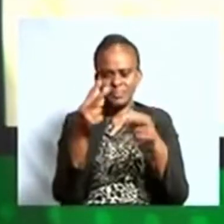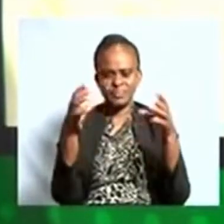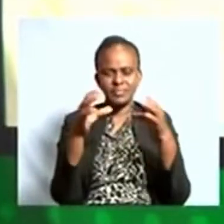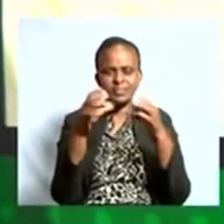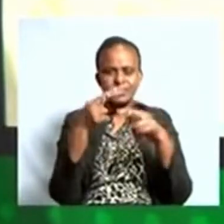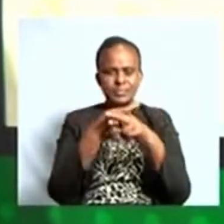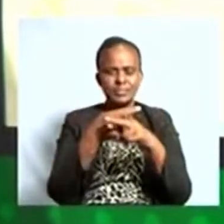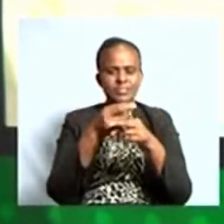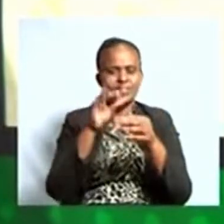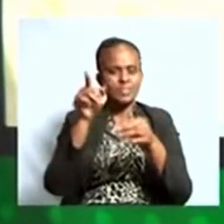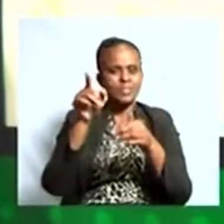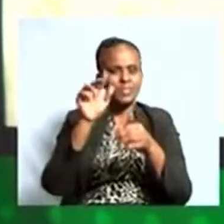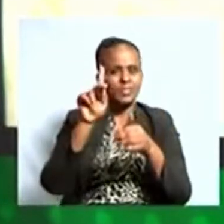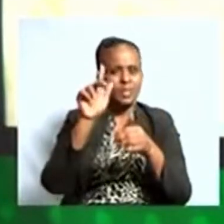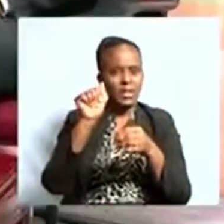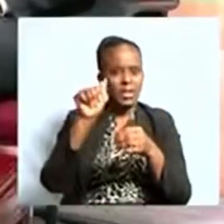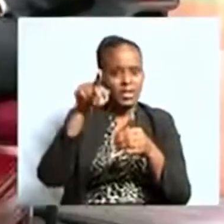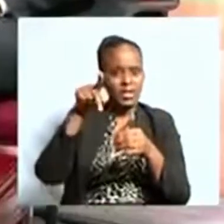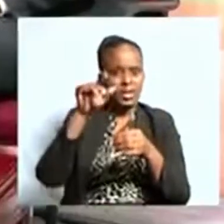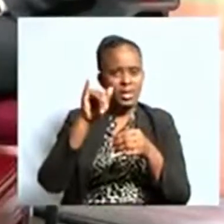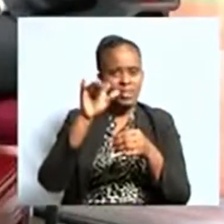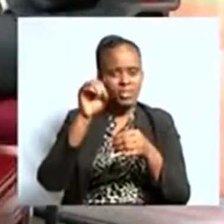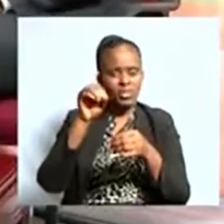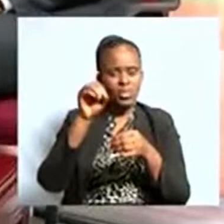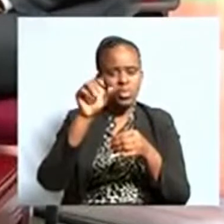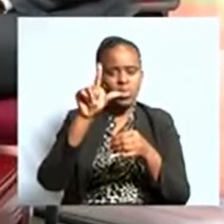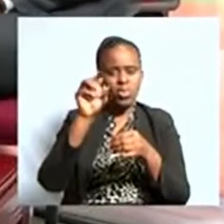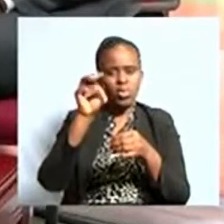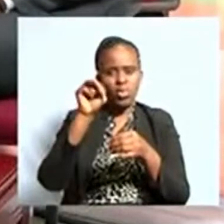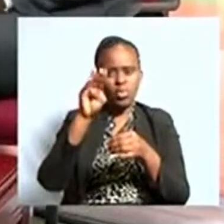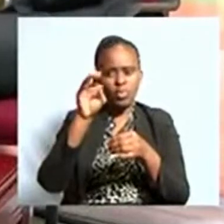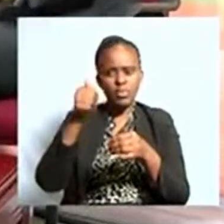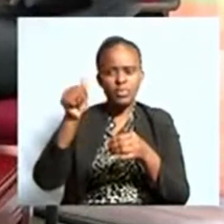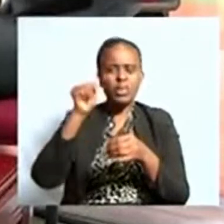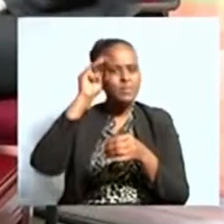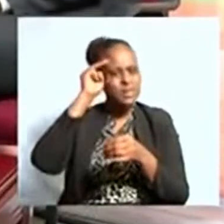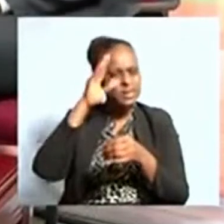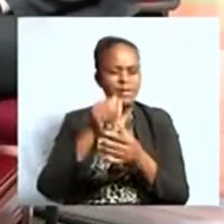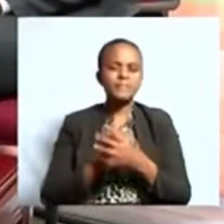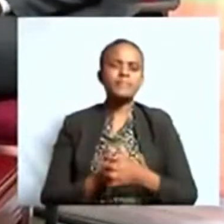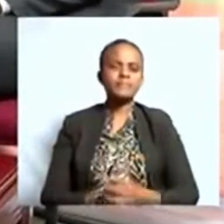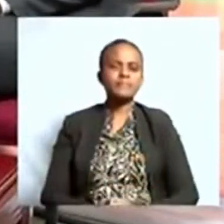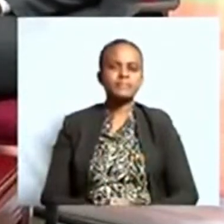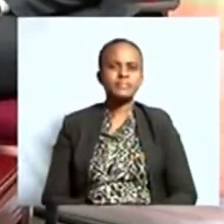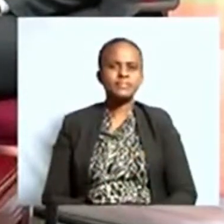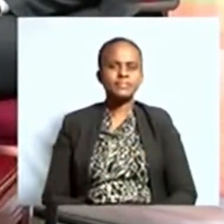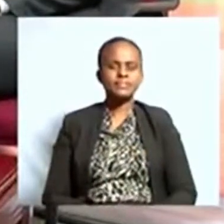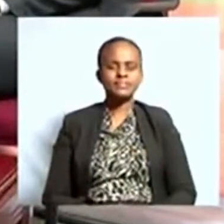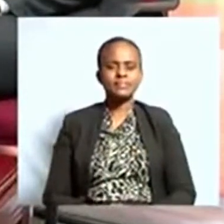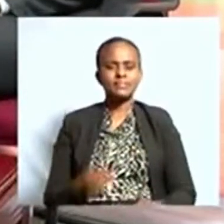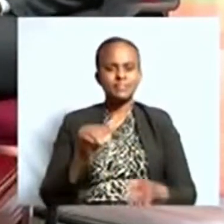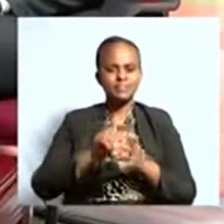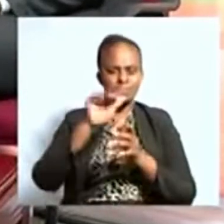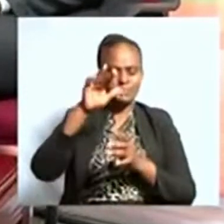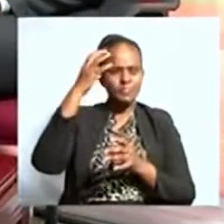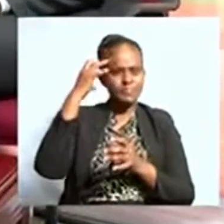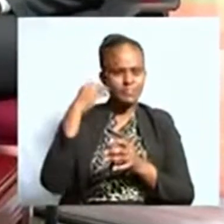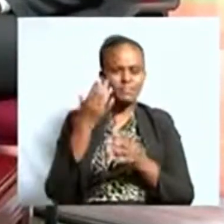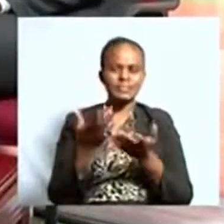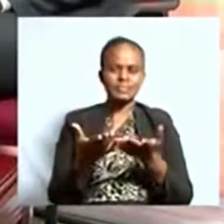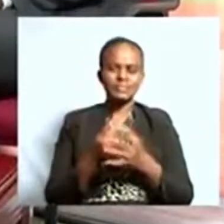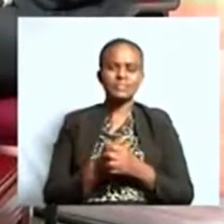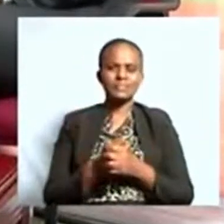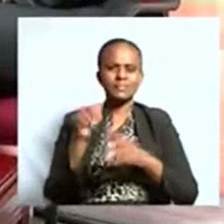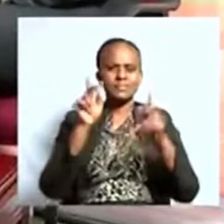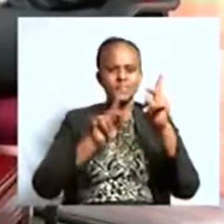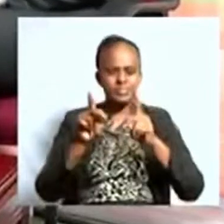Kapuyomba School. Okay, the issue of water. You are minister. You're privileged to to be in that office, and